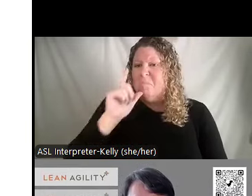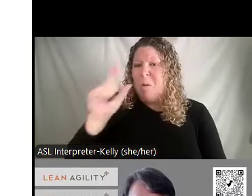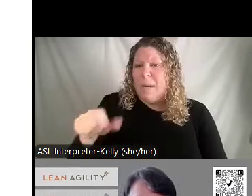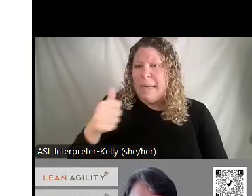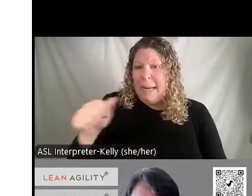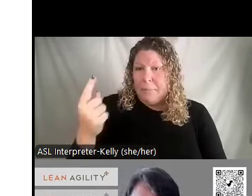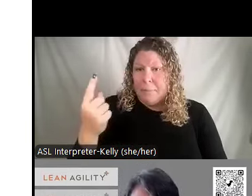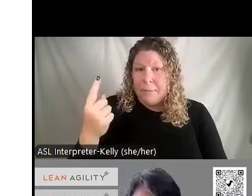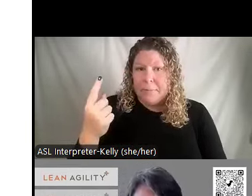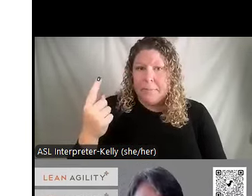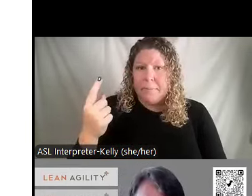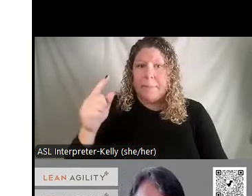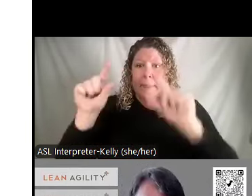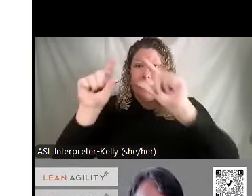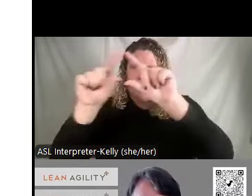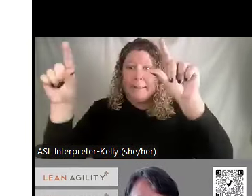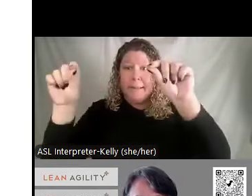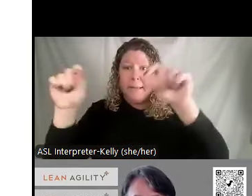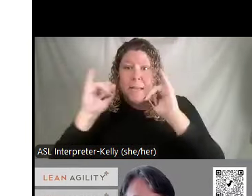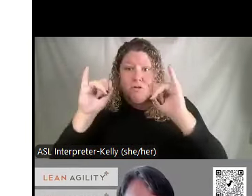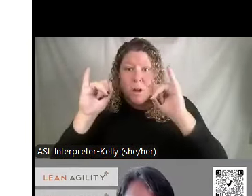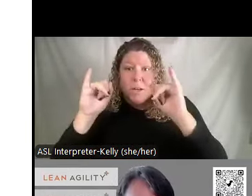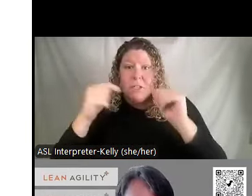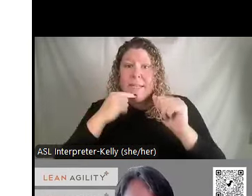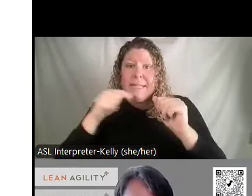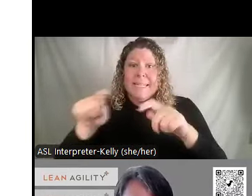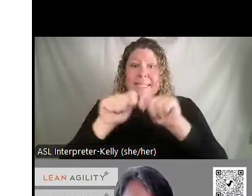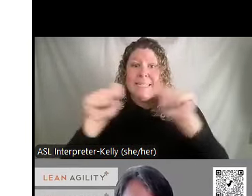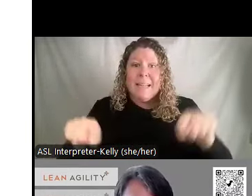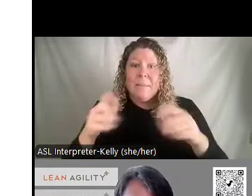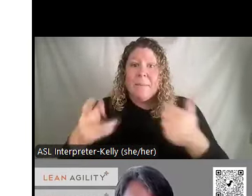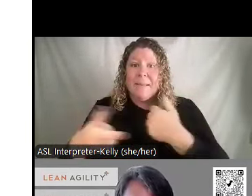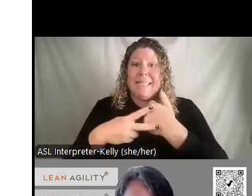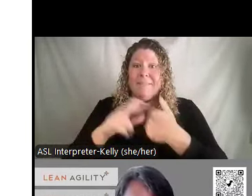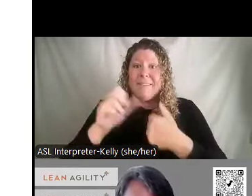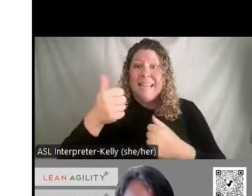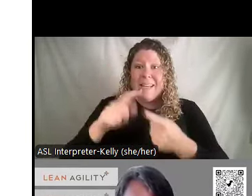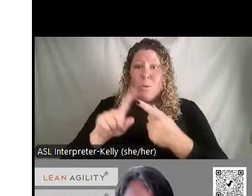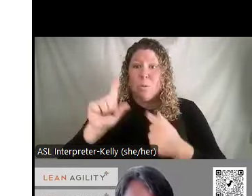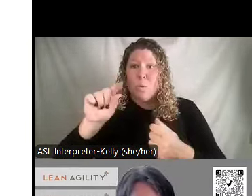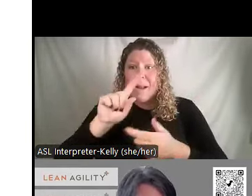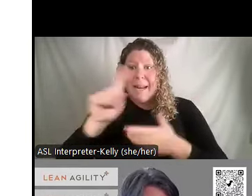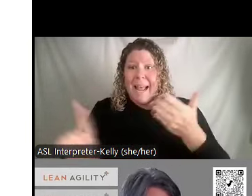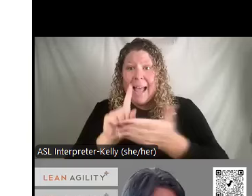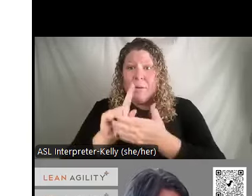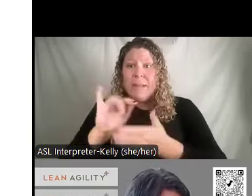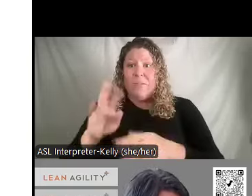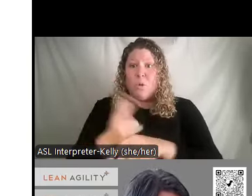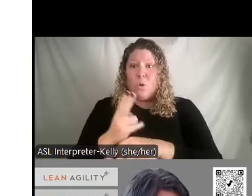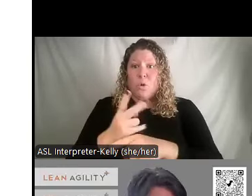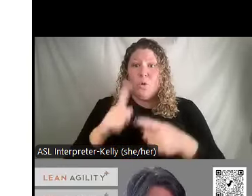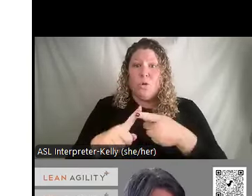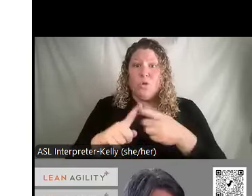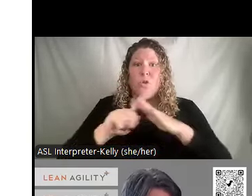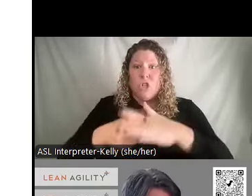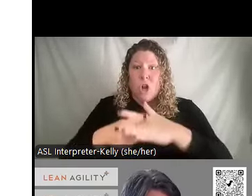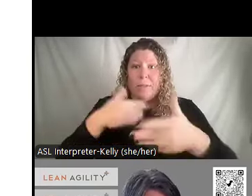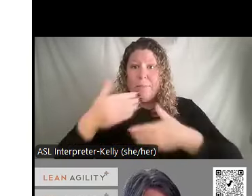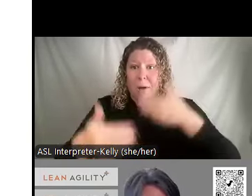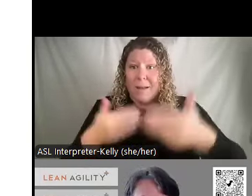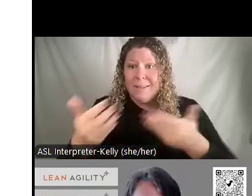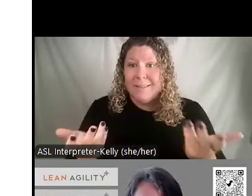instructions, the first thing it says is this template may save 10 to 20 hours if you use it to start the process. So think about the concept of